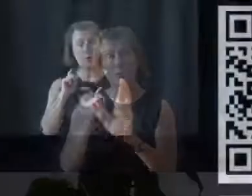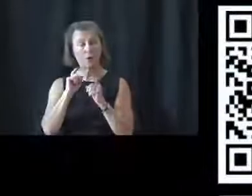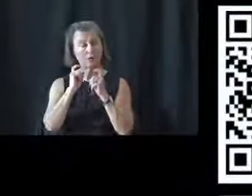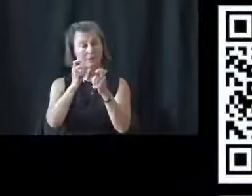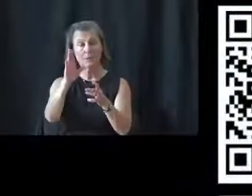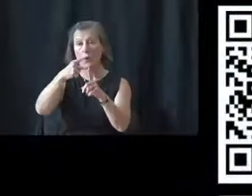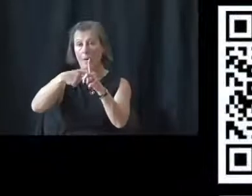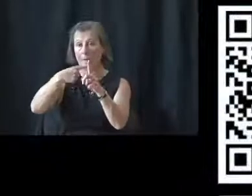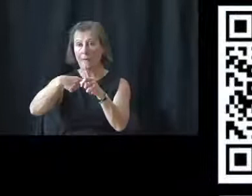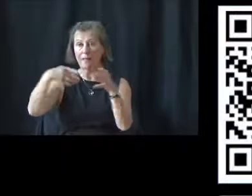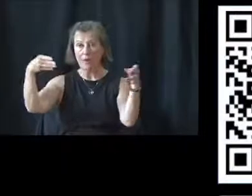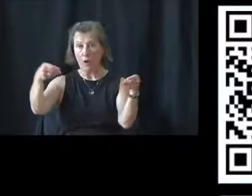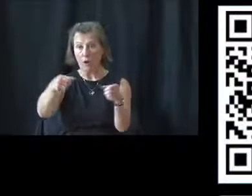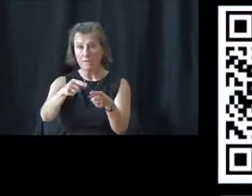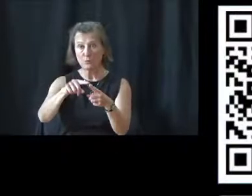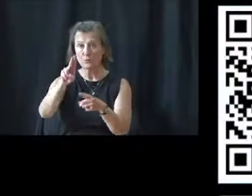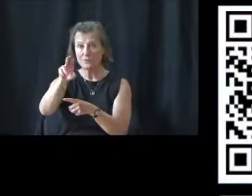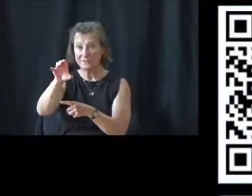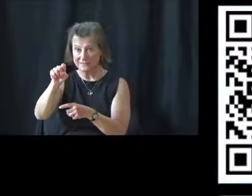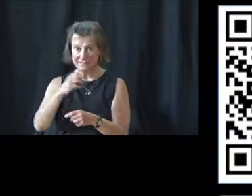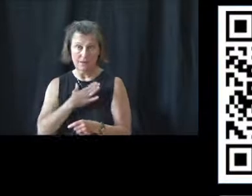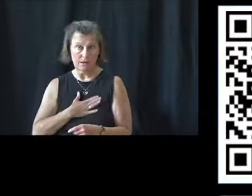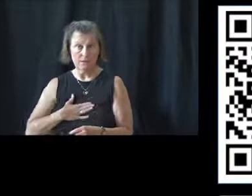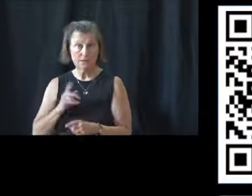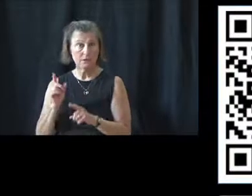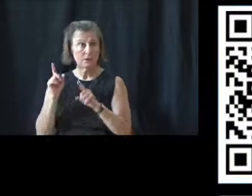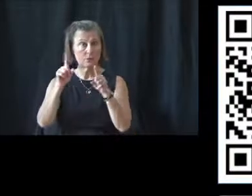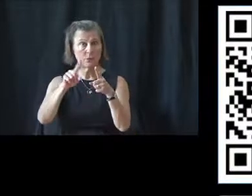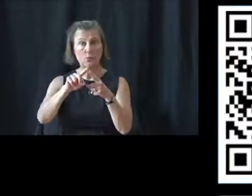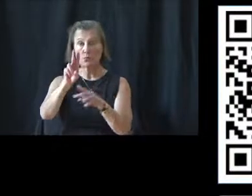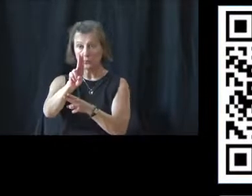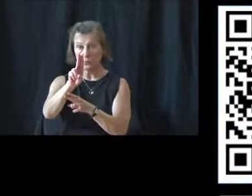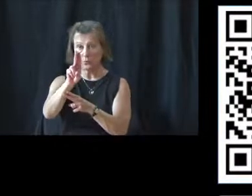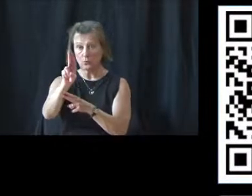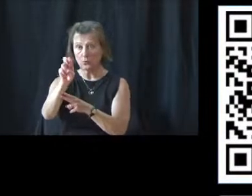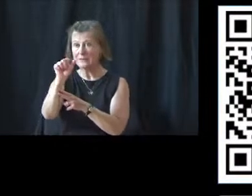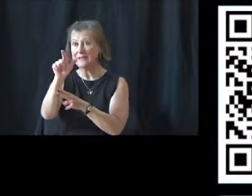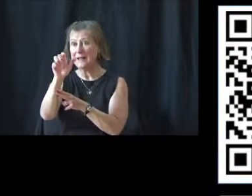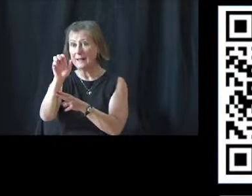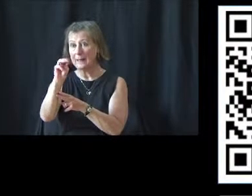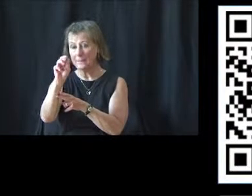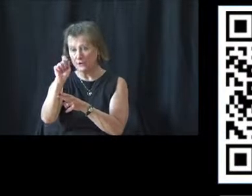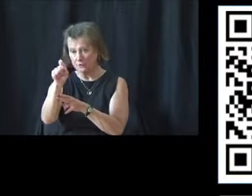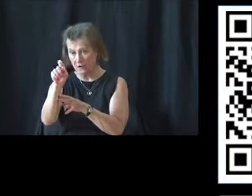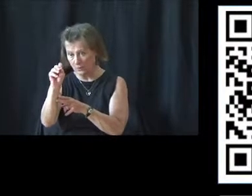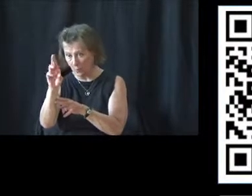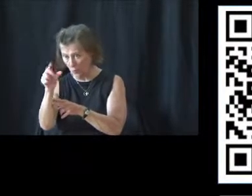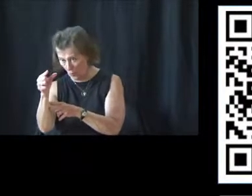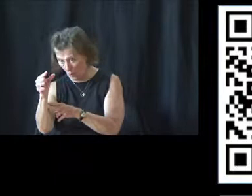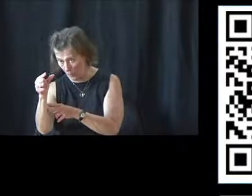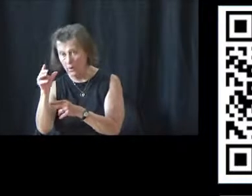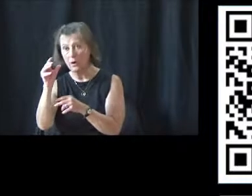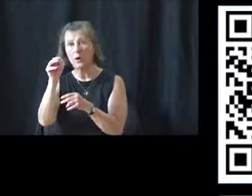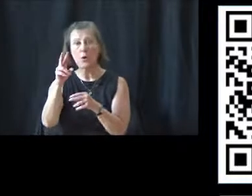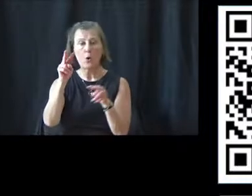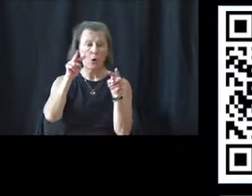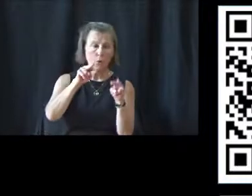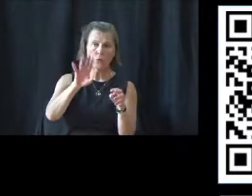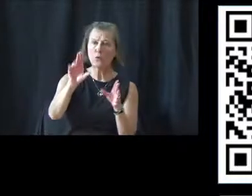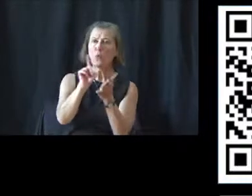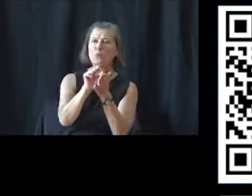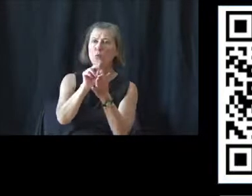offering to UUCS, please go to uusalem.org or check out your newsletter for